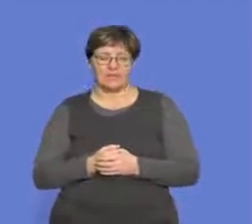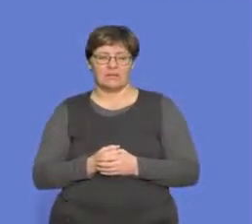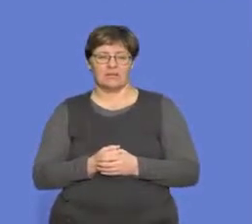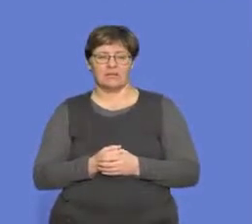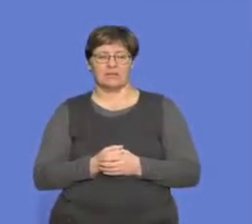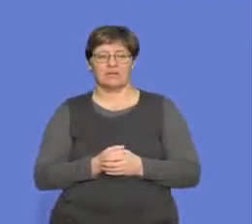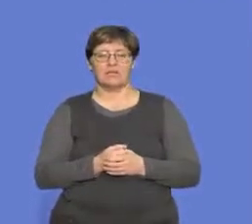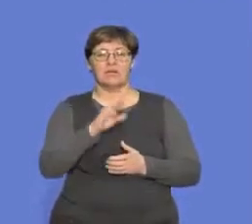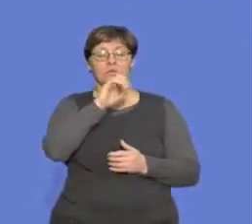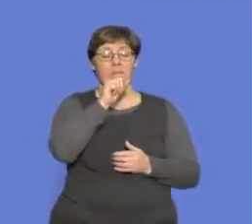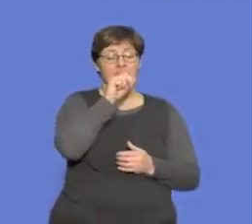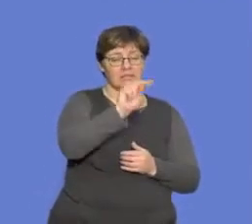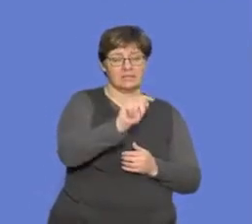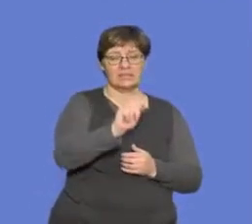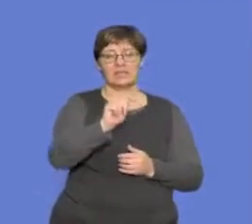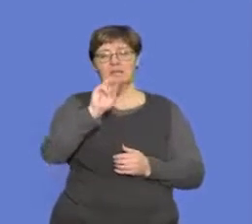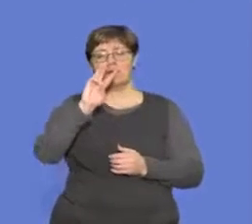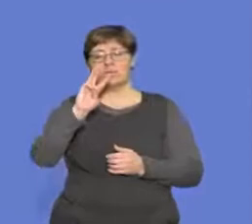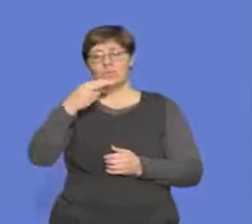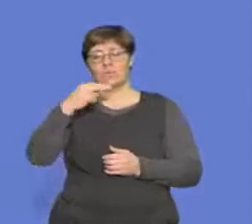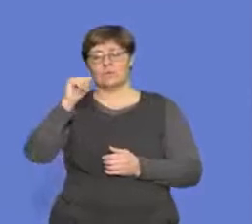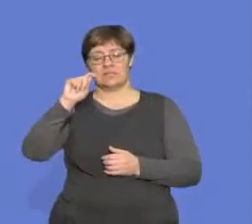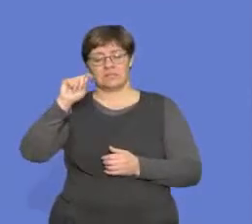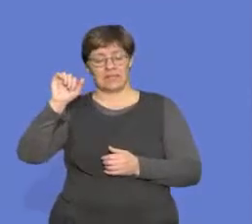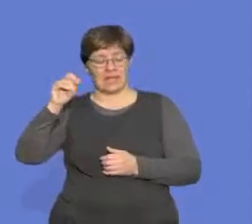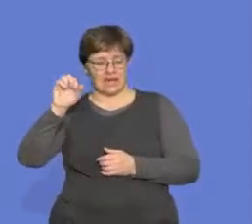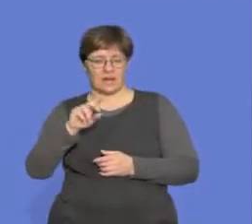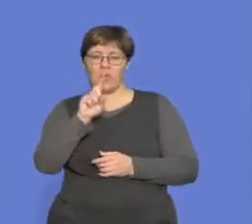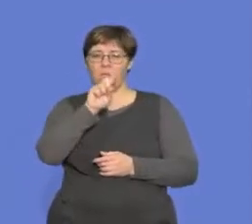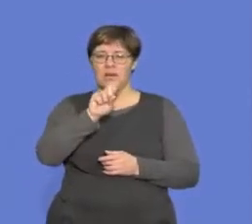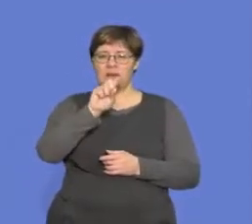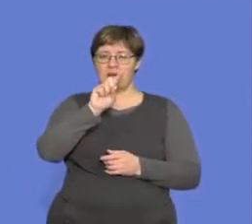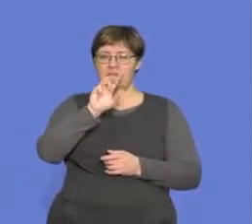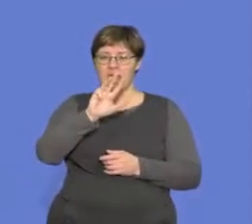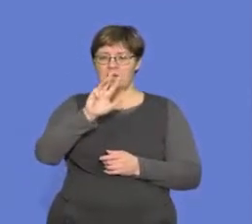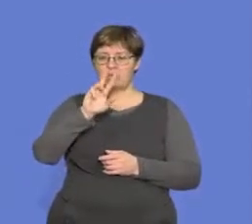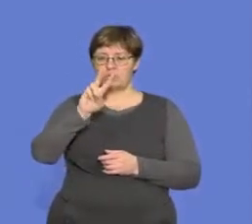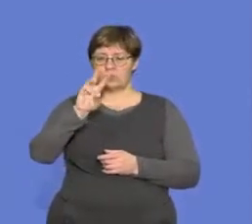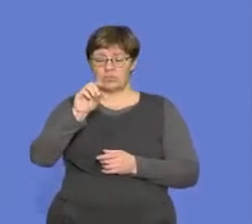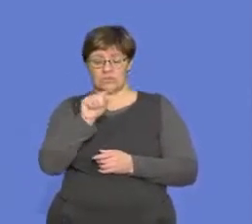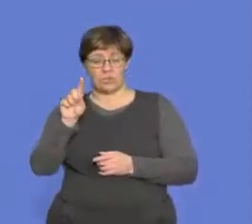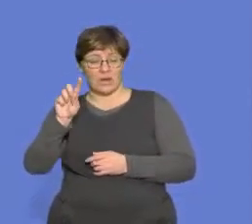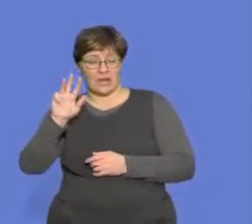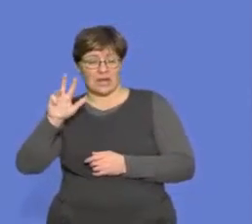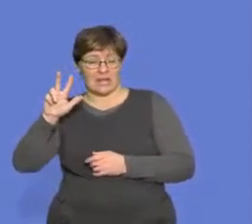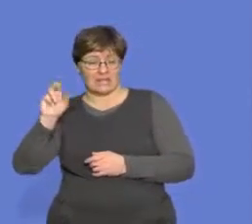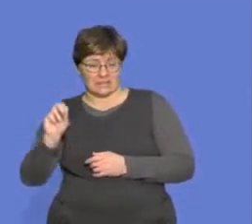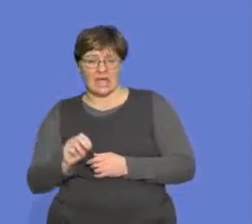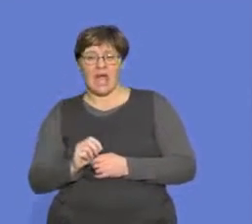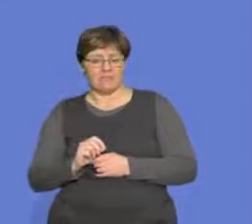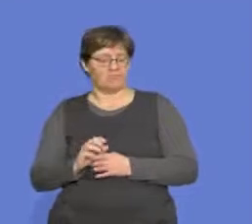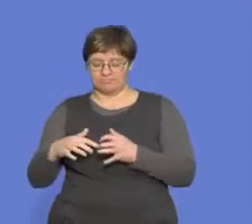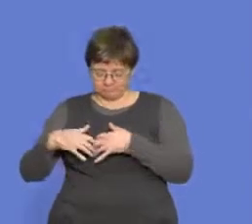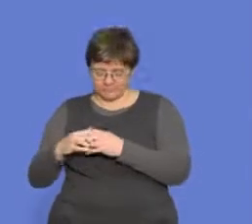Robert Whittaker, in 1902 to 1980, more recently, devised the five-kingdom classification